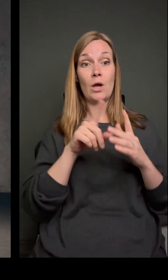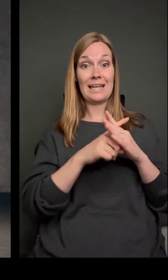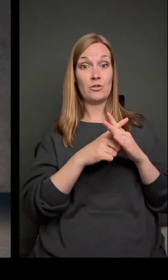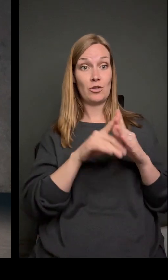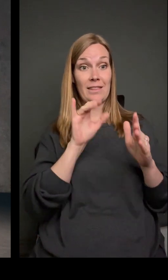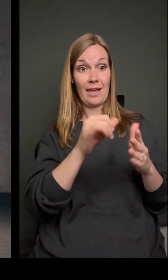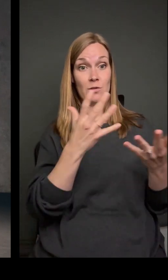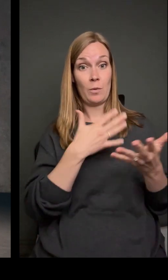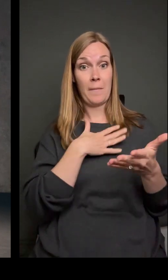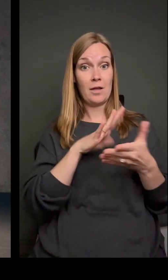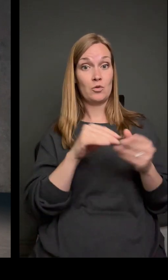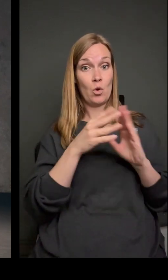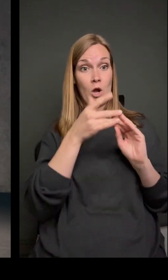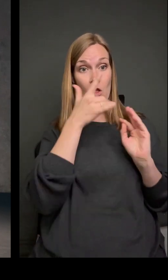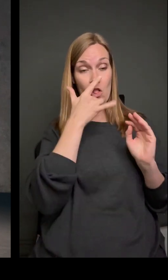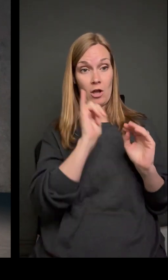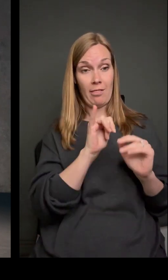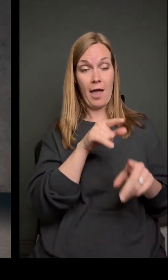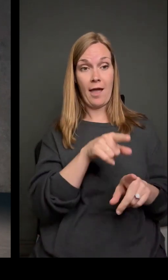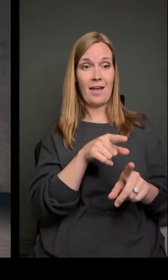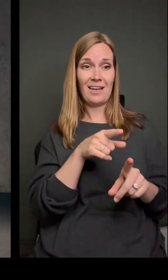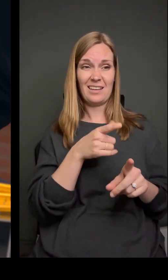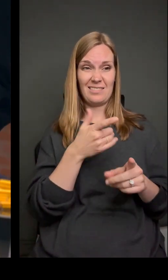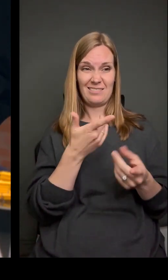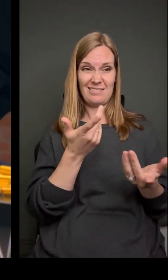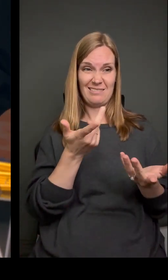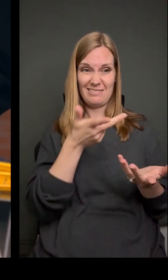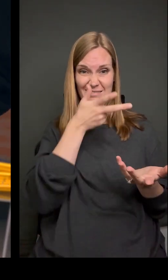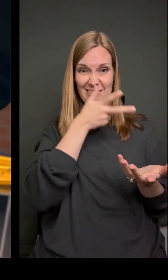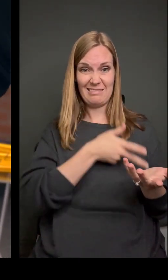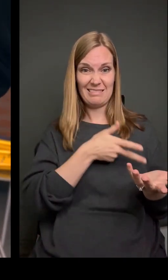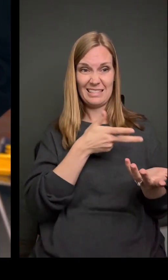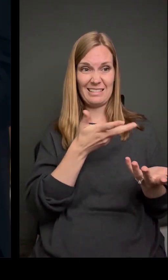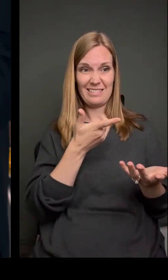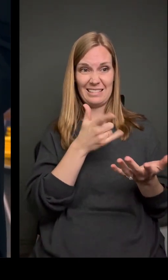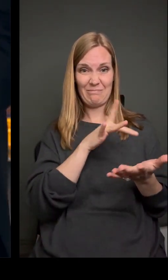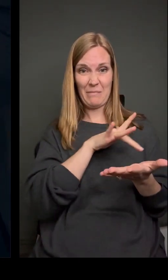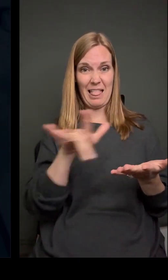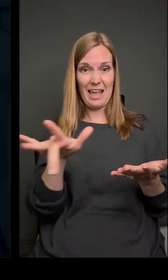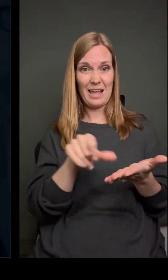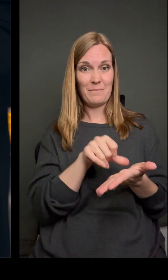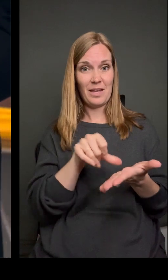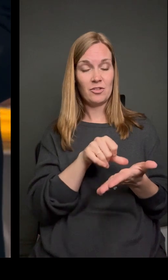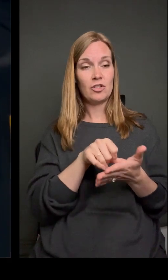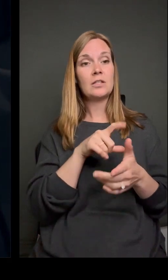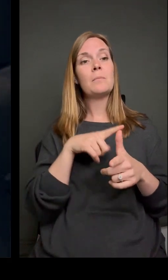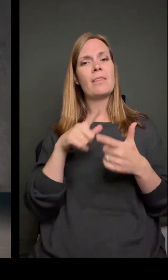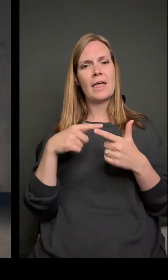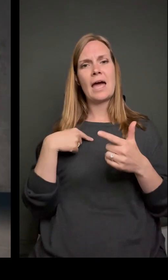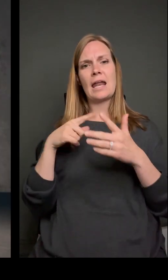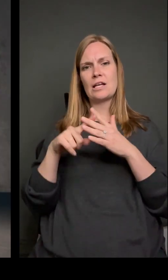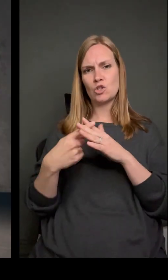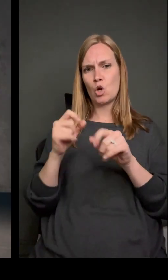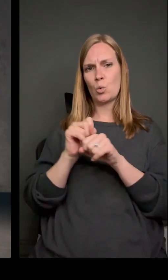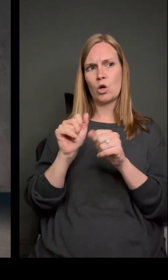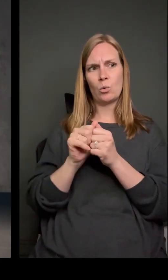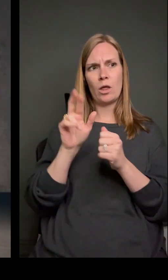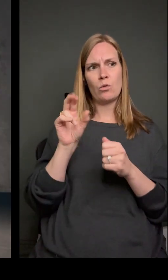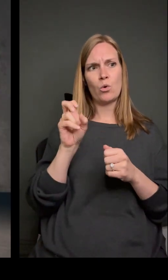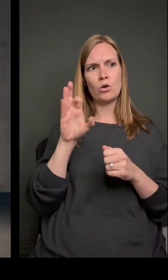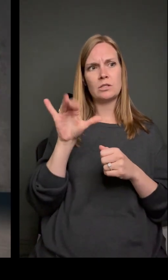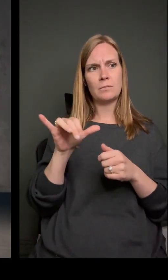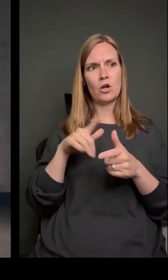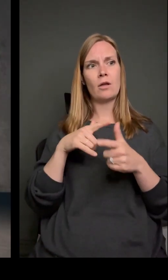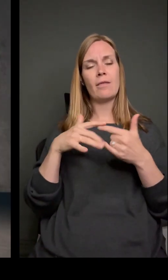looked like before I started working with Rosemary. Not too impressive, I think you'll agree. But as I started working with Rosemary, the story